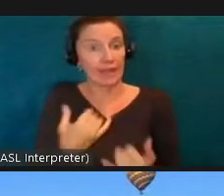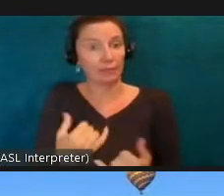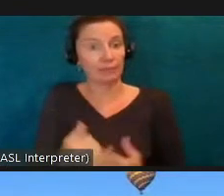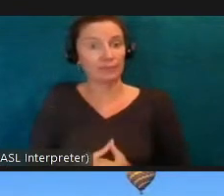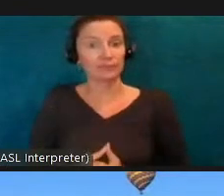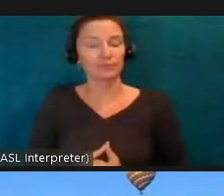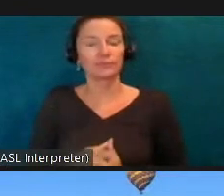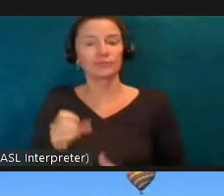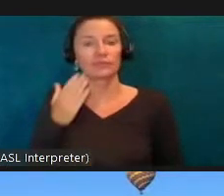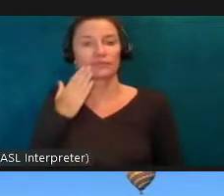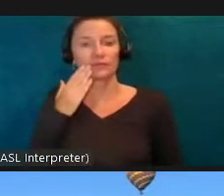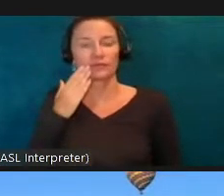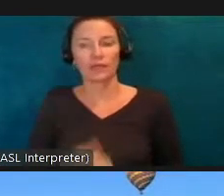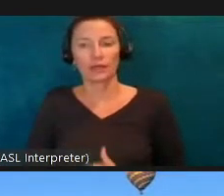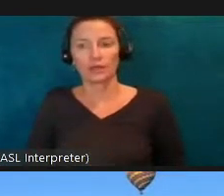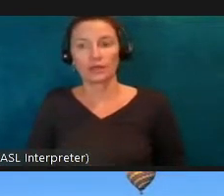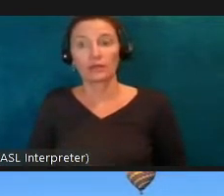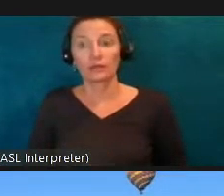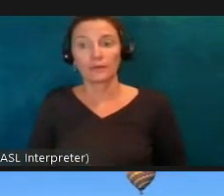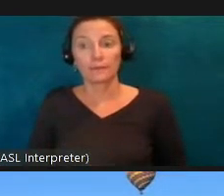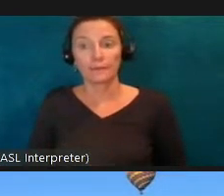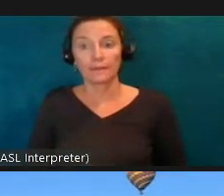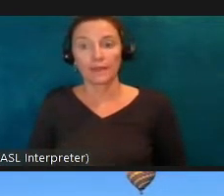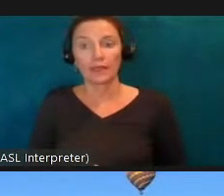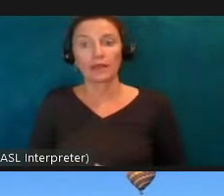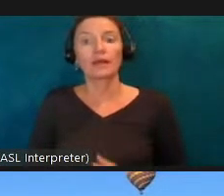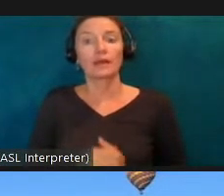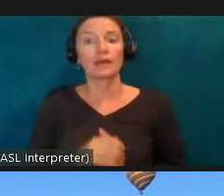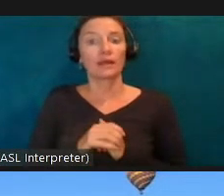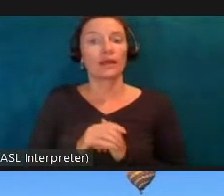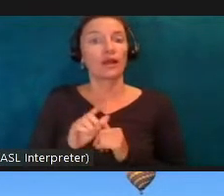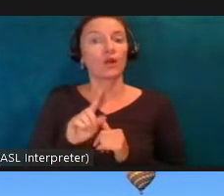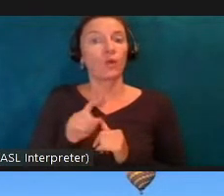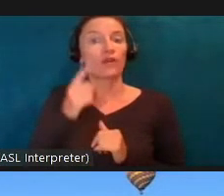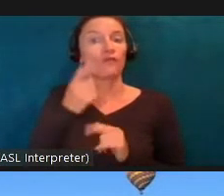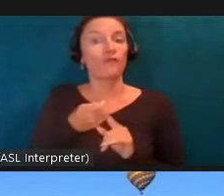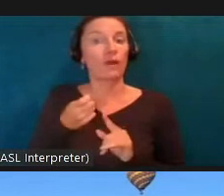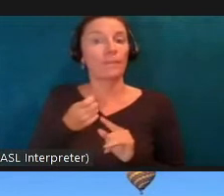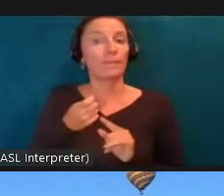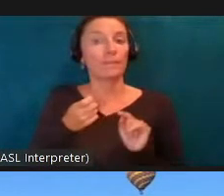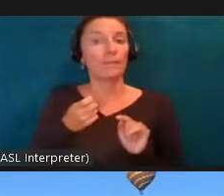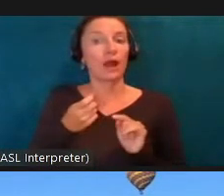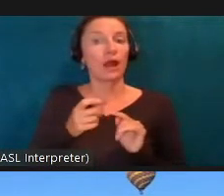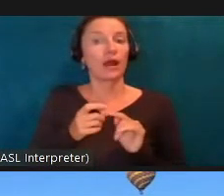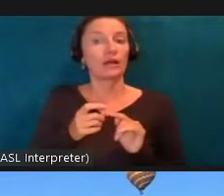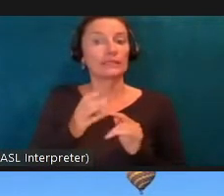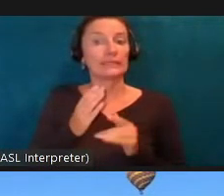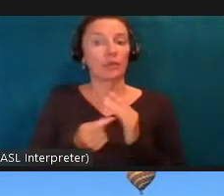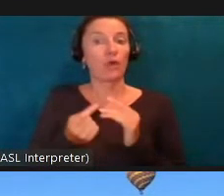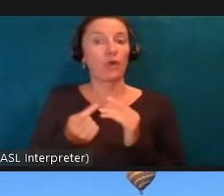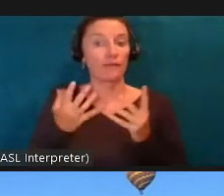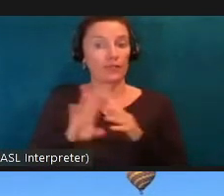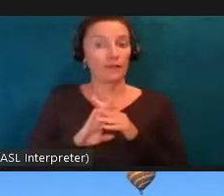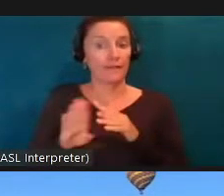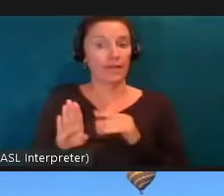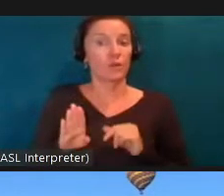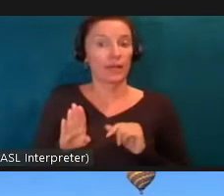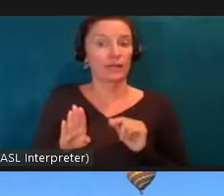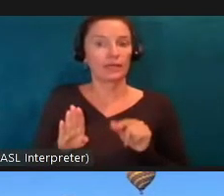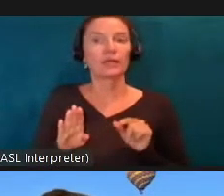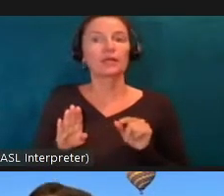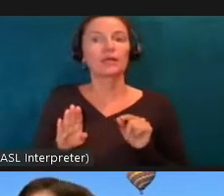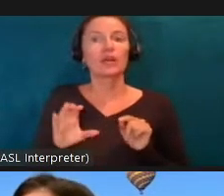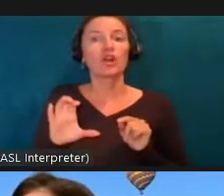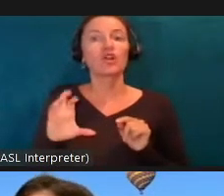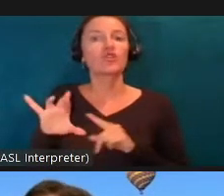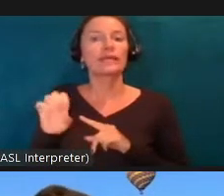very much. Thank you. We have a question from one of our evacuees. And Chris Godley, you addressed this a little bit,